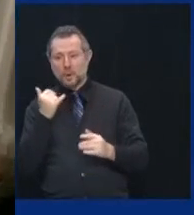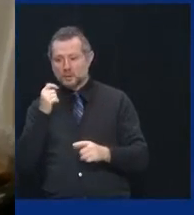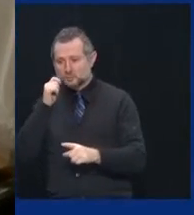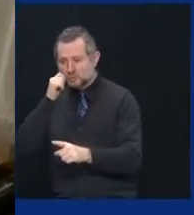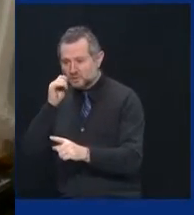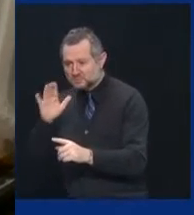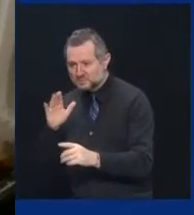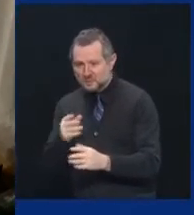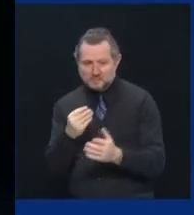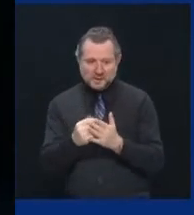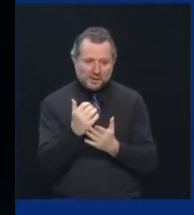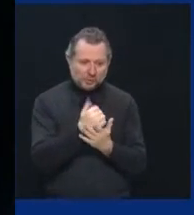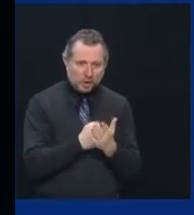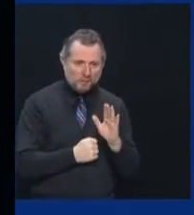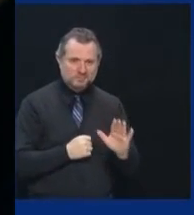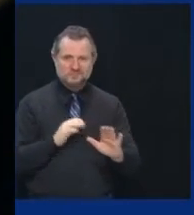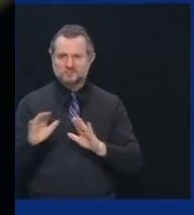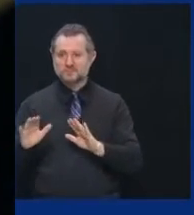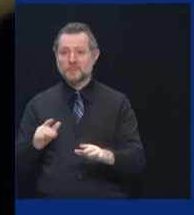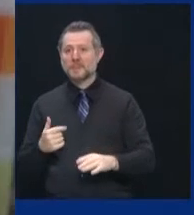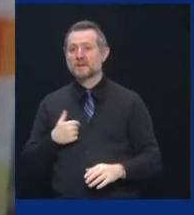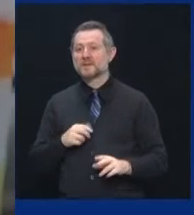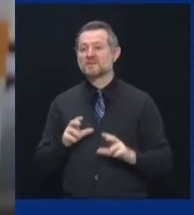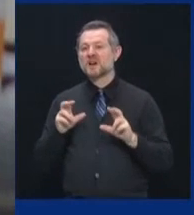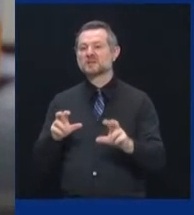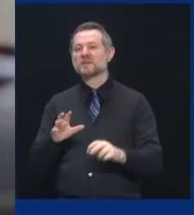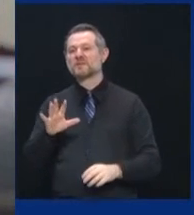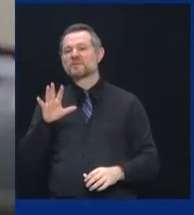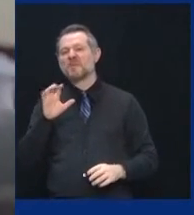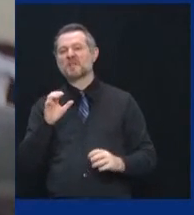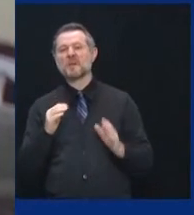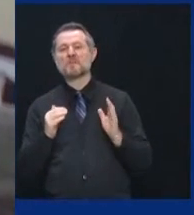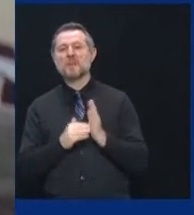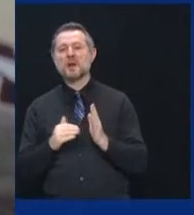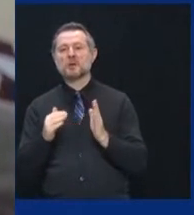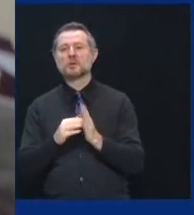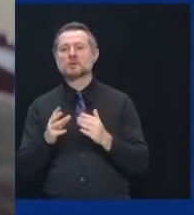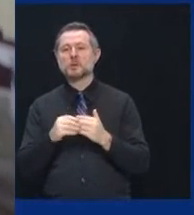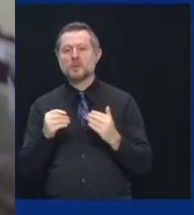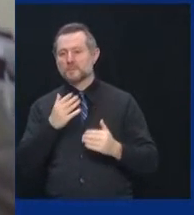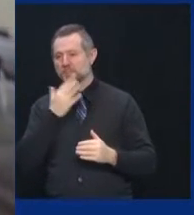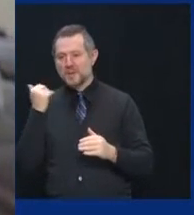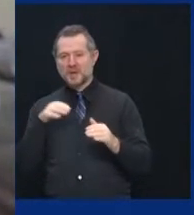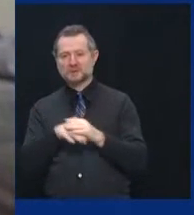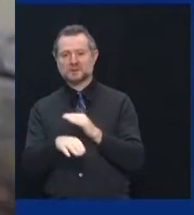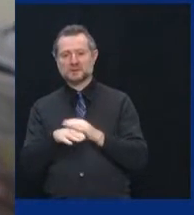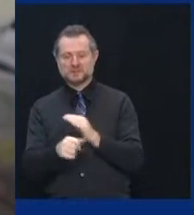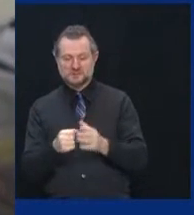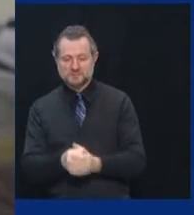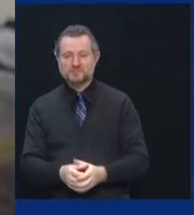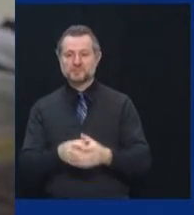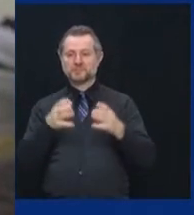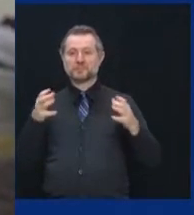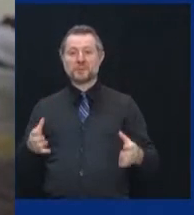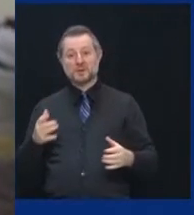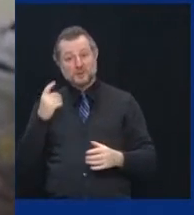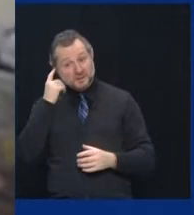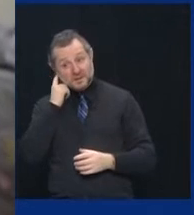million to successfully expand broadband access, and 98% of the state now